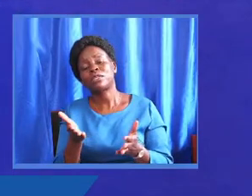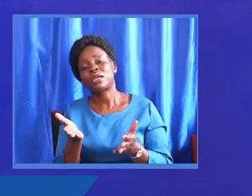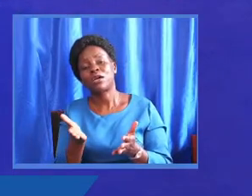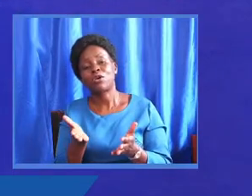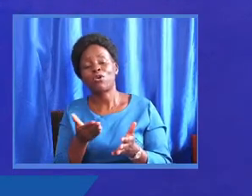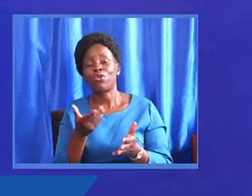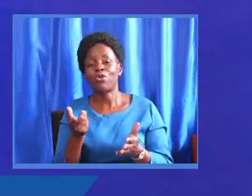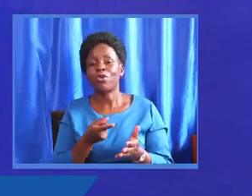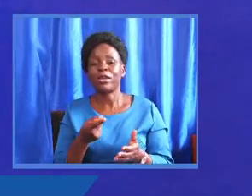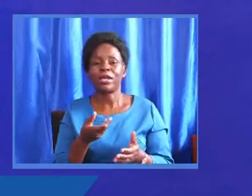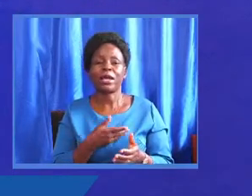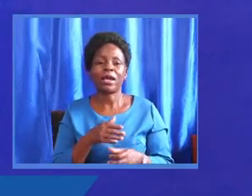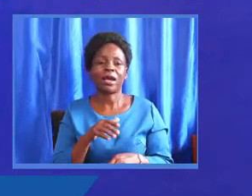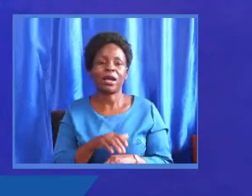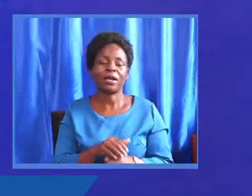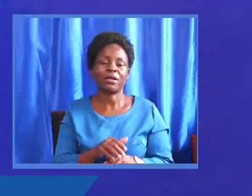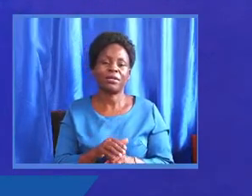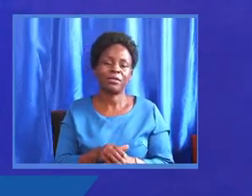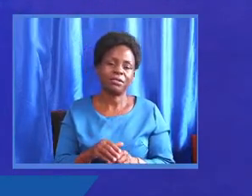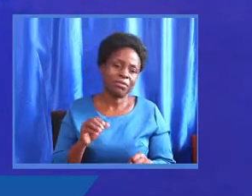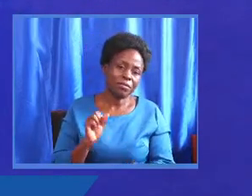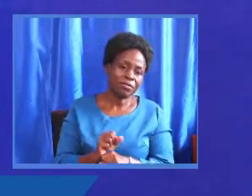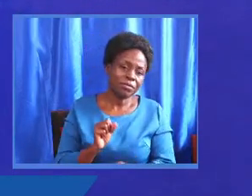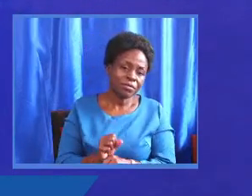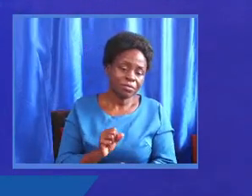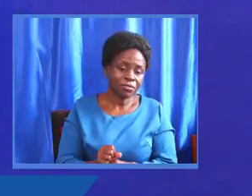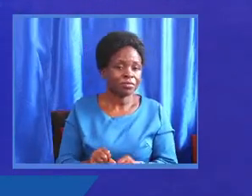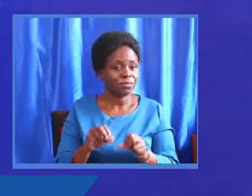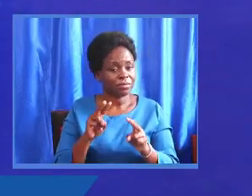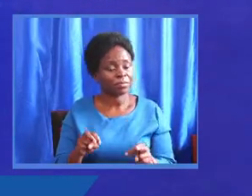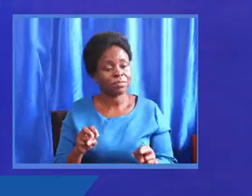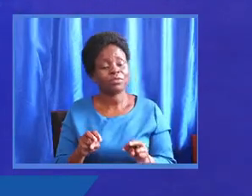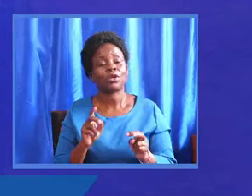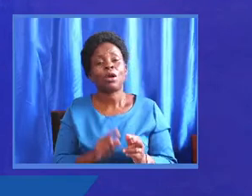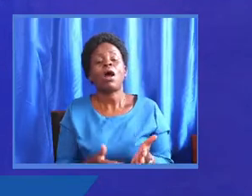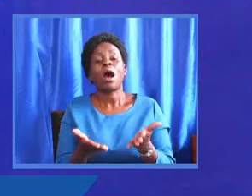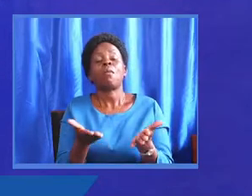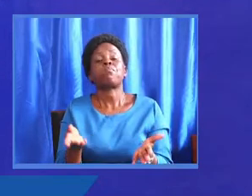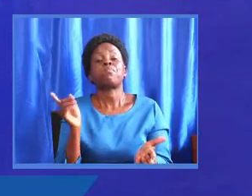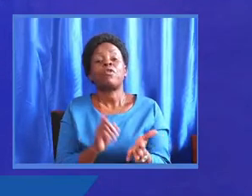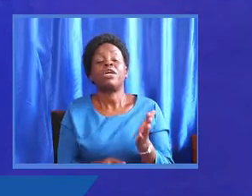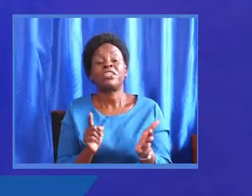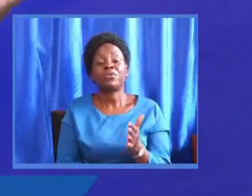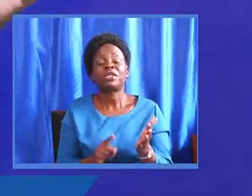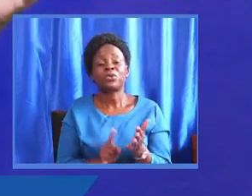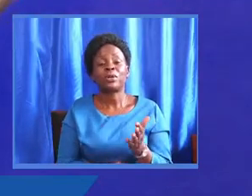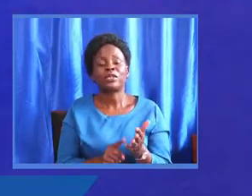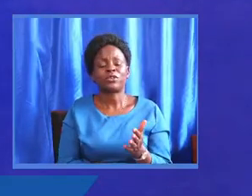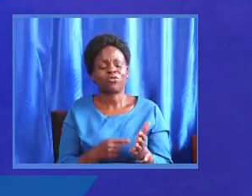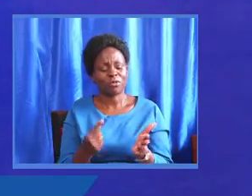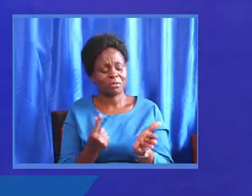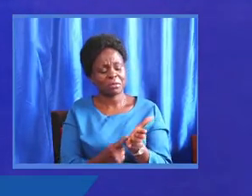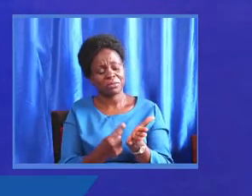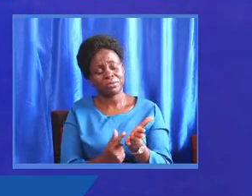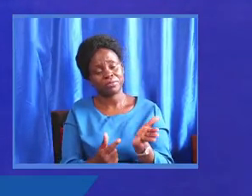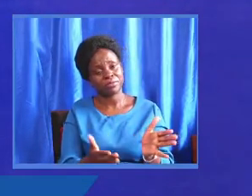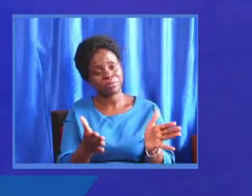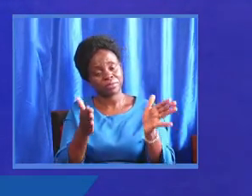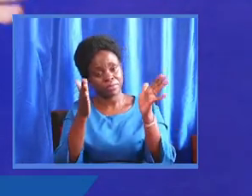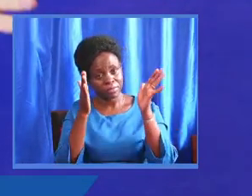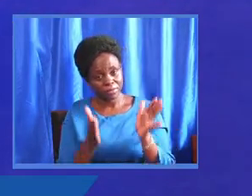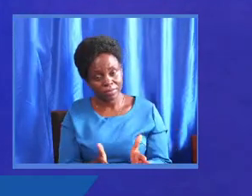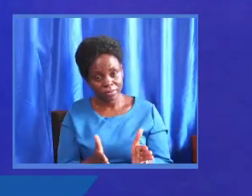make effort. Your own effort to find out what is available to every Ugandan.